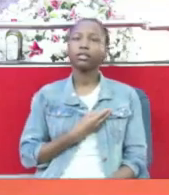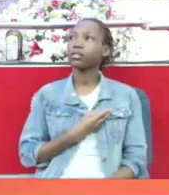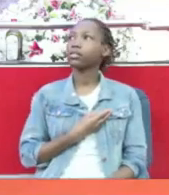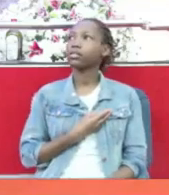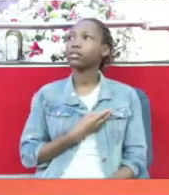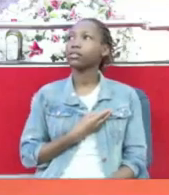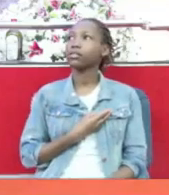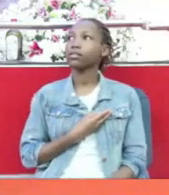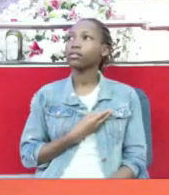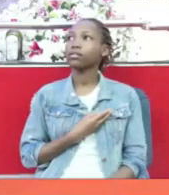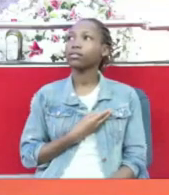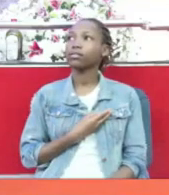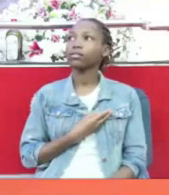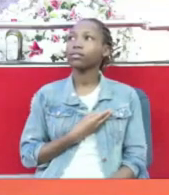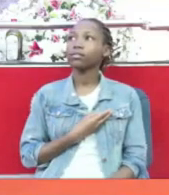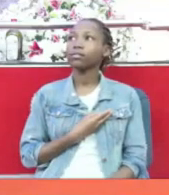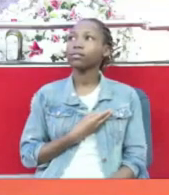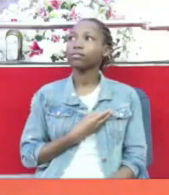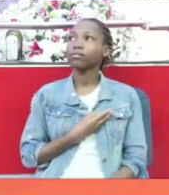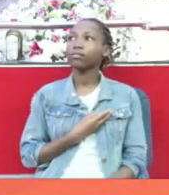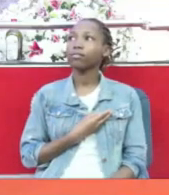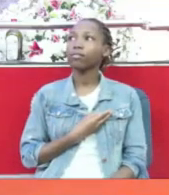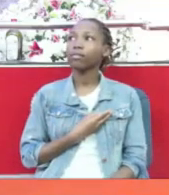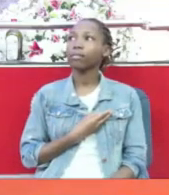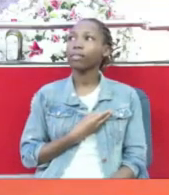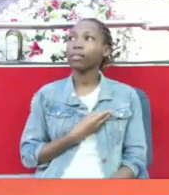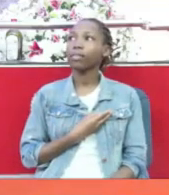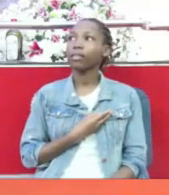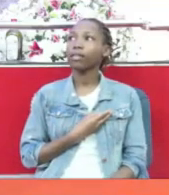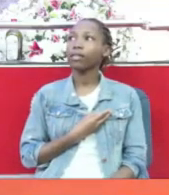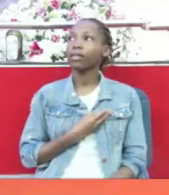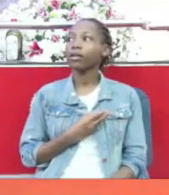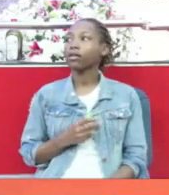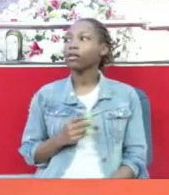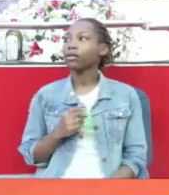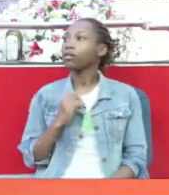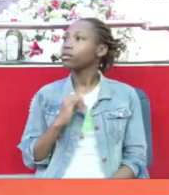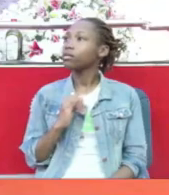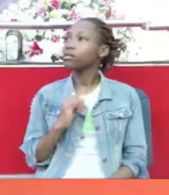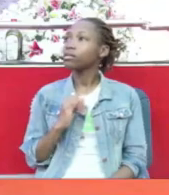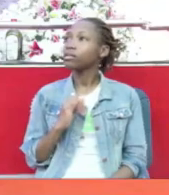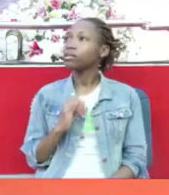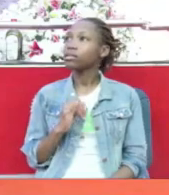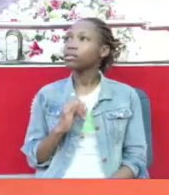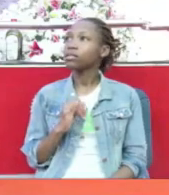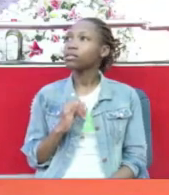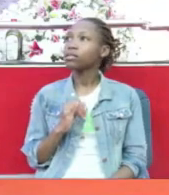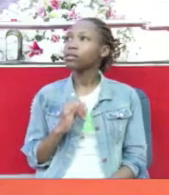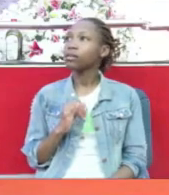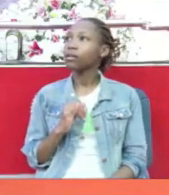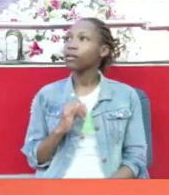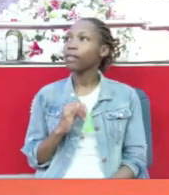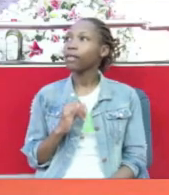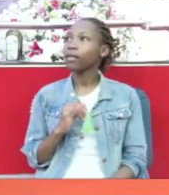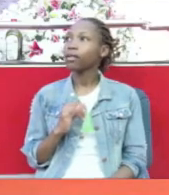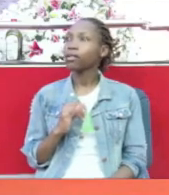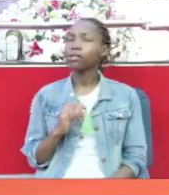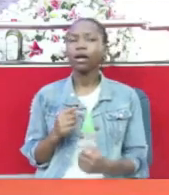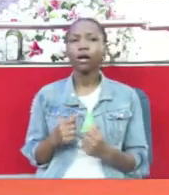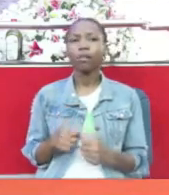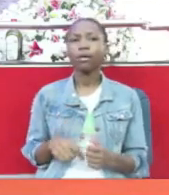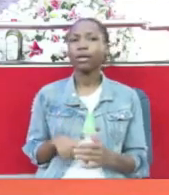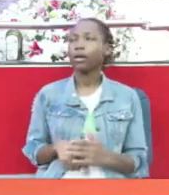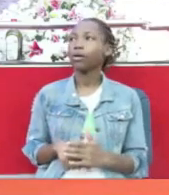young people. It is our youth. But if that be the case, what